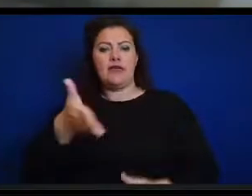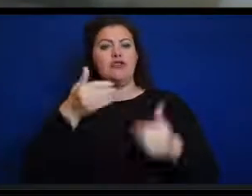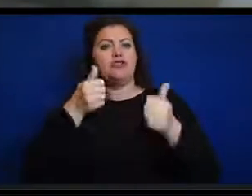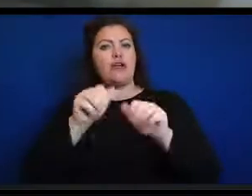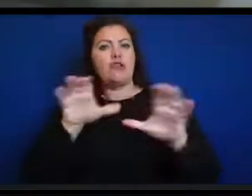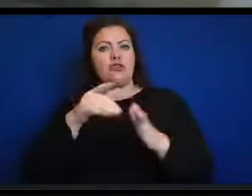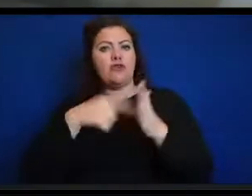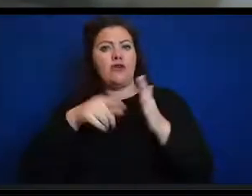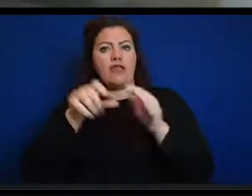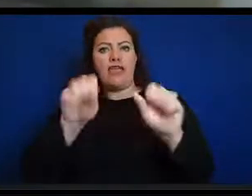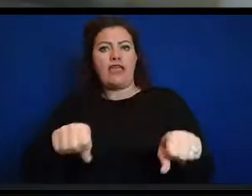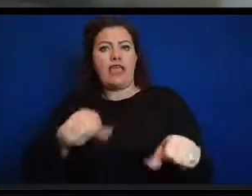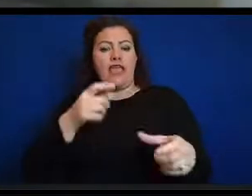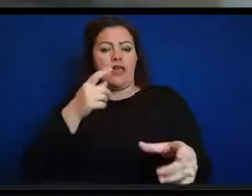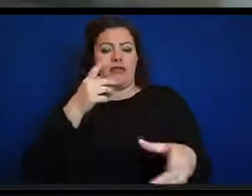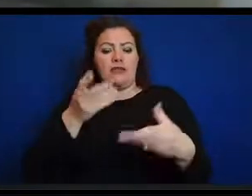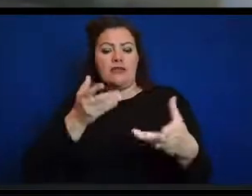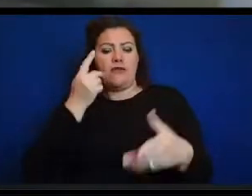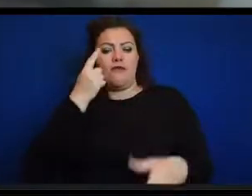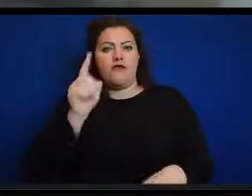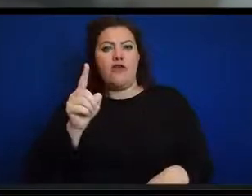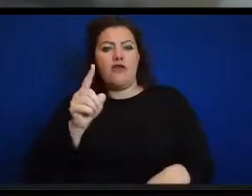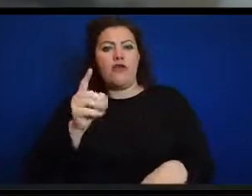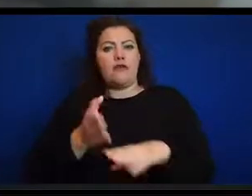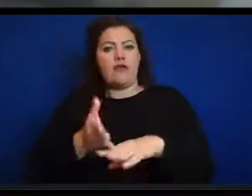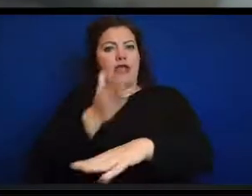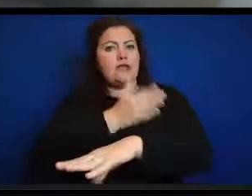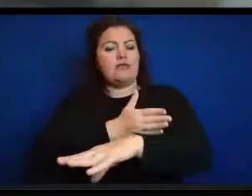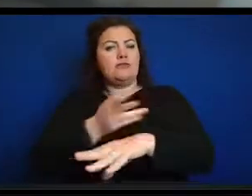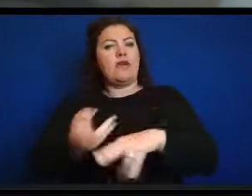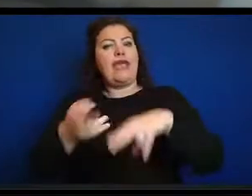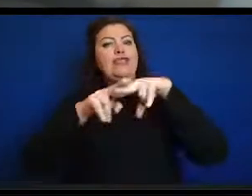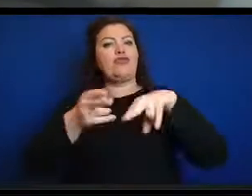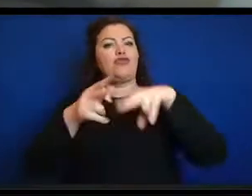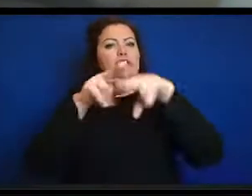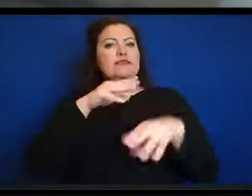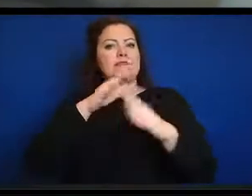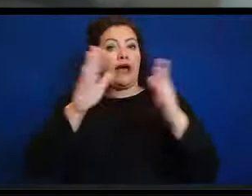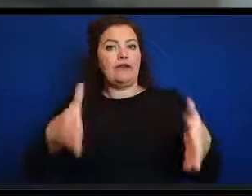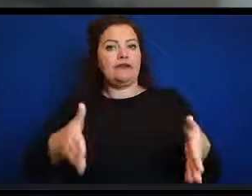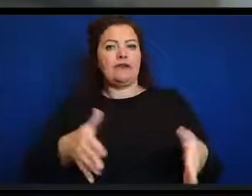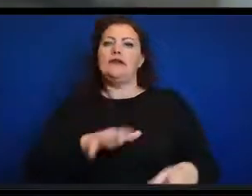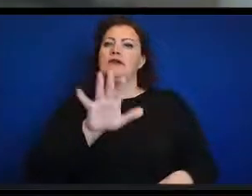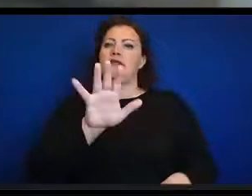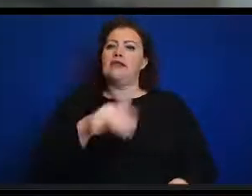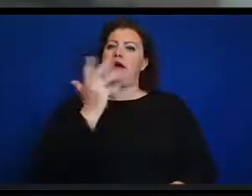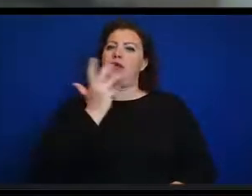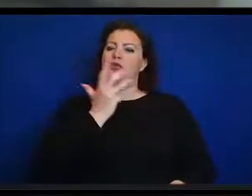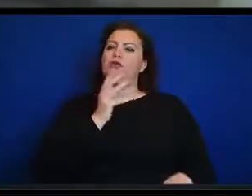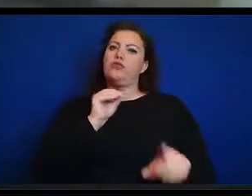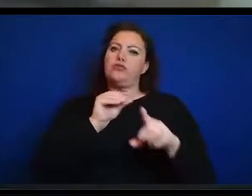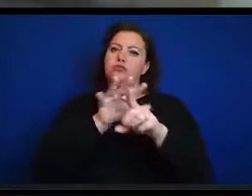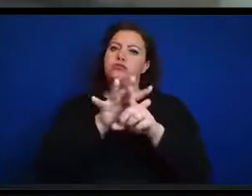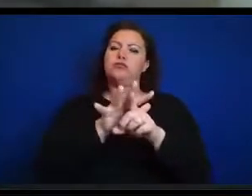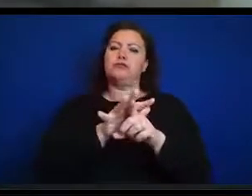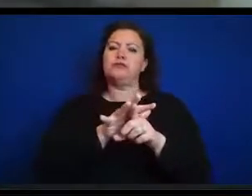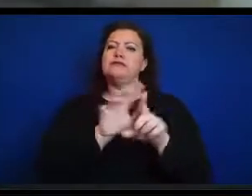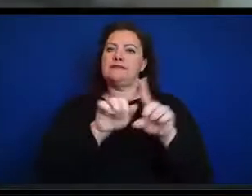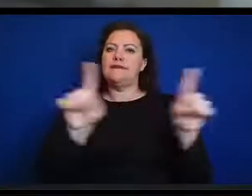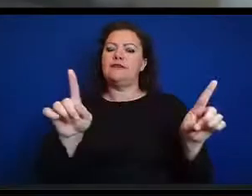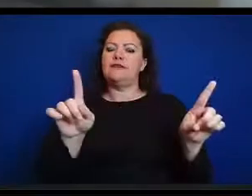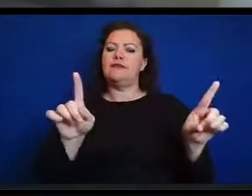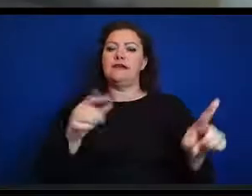they can in order to increase housing, it makes a difference. I have seen it. I have seen